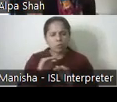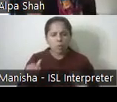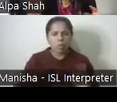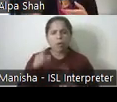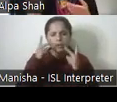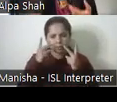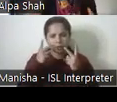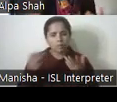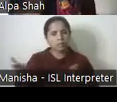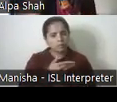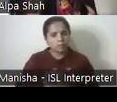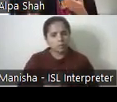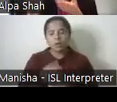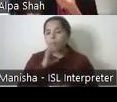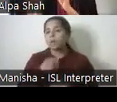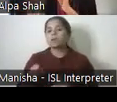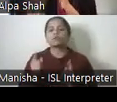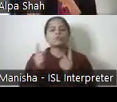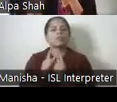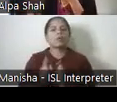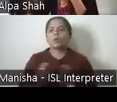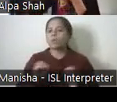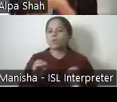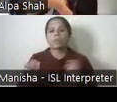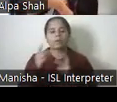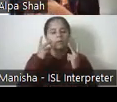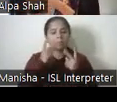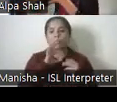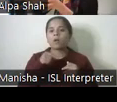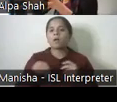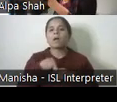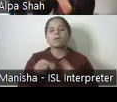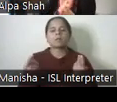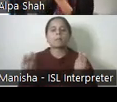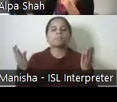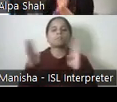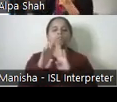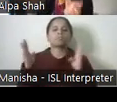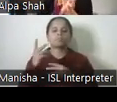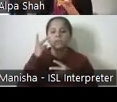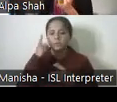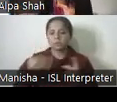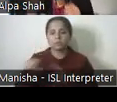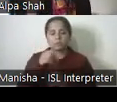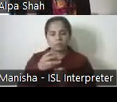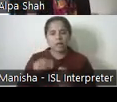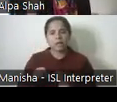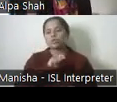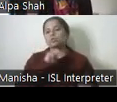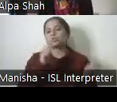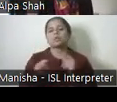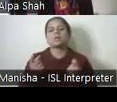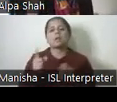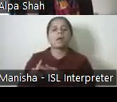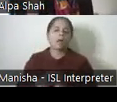you know, it's not a small thing. I mean, it's a window onto seeing the bigger changes that are happening in